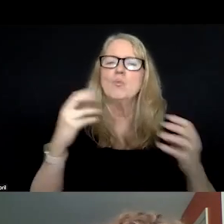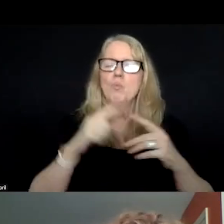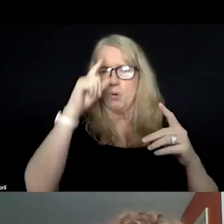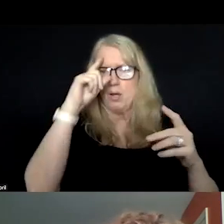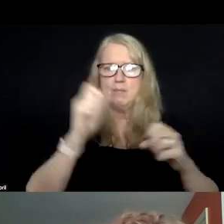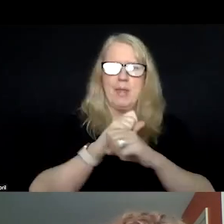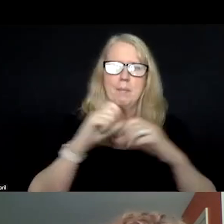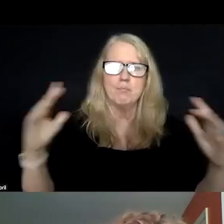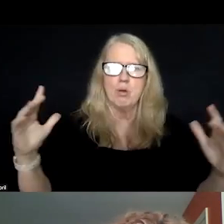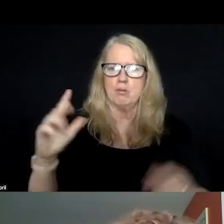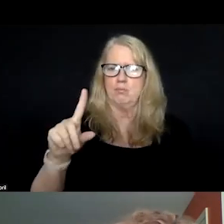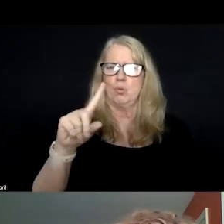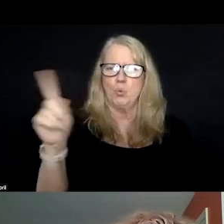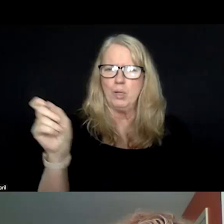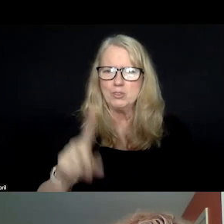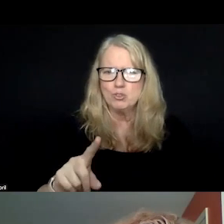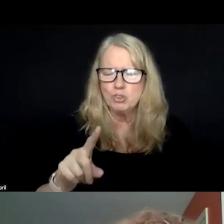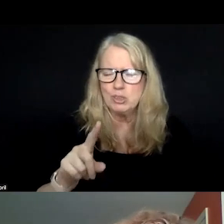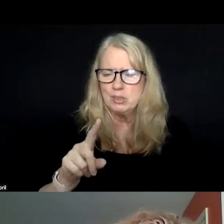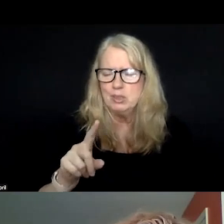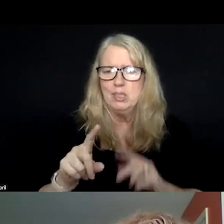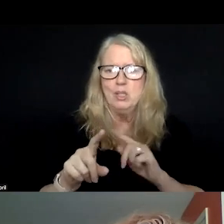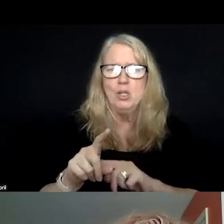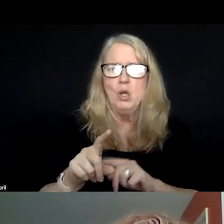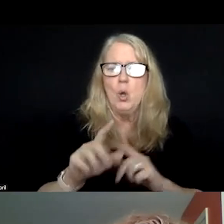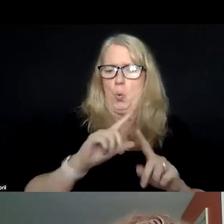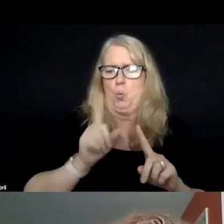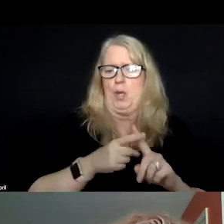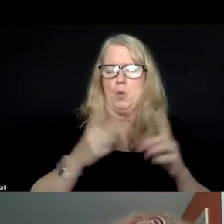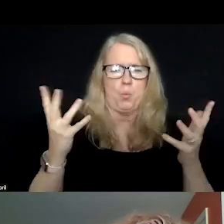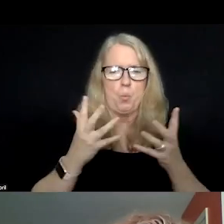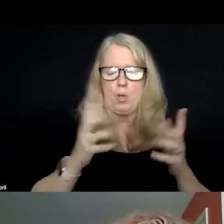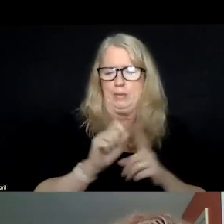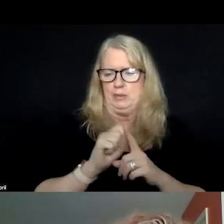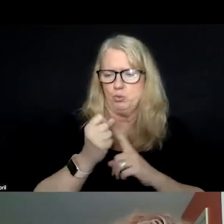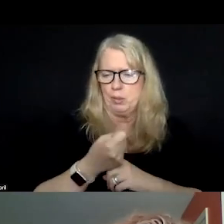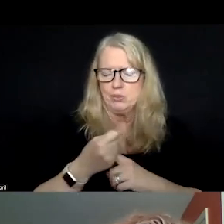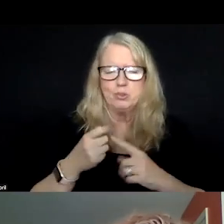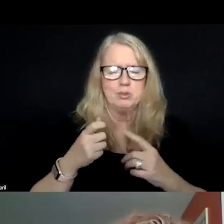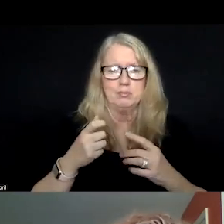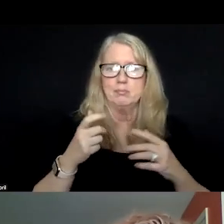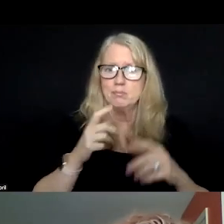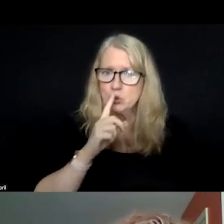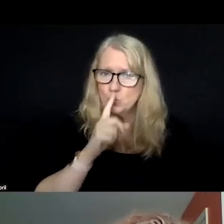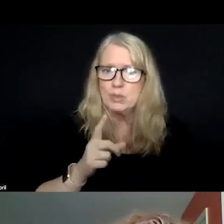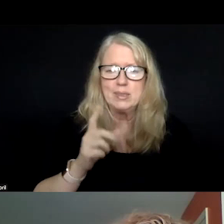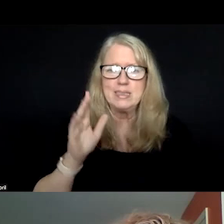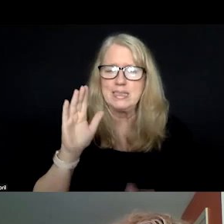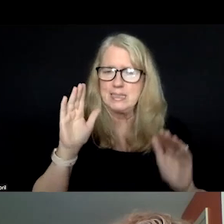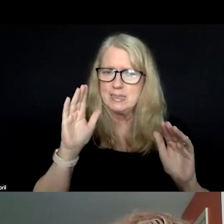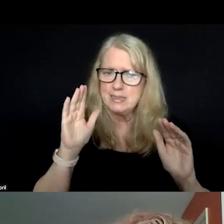question of, you know, when, what situation. It really seems to speak to